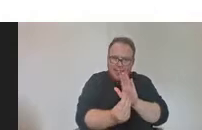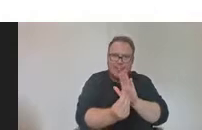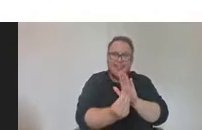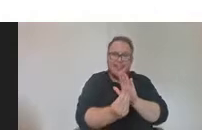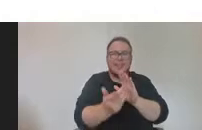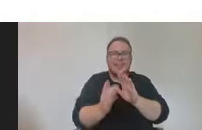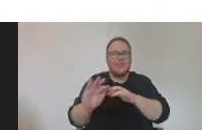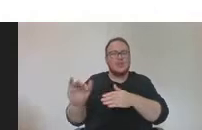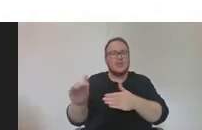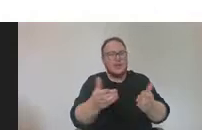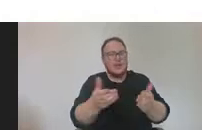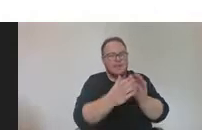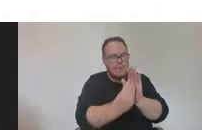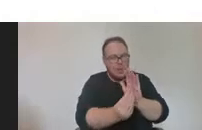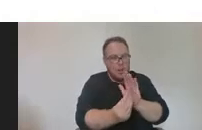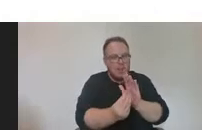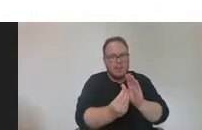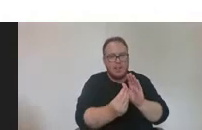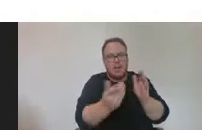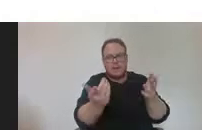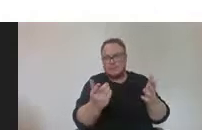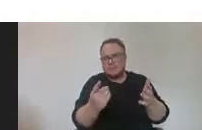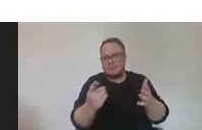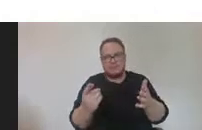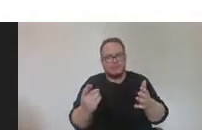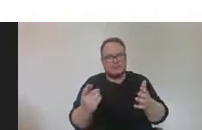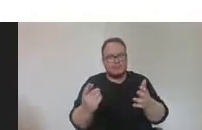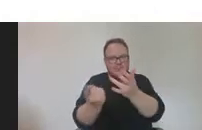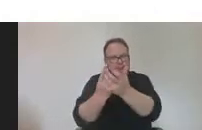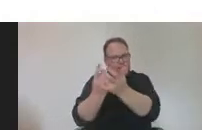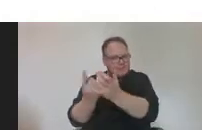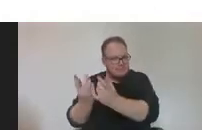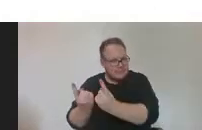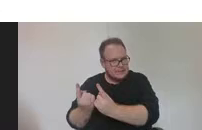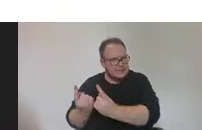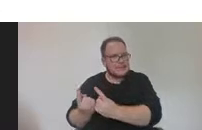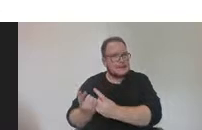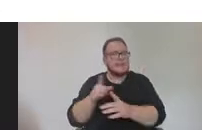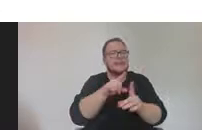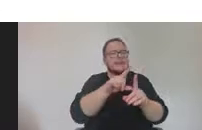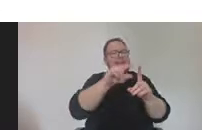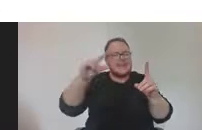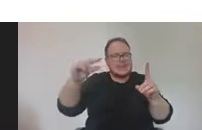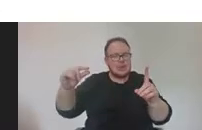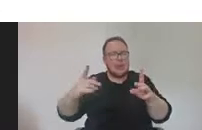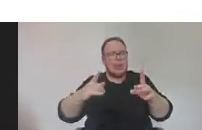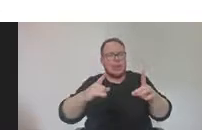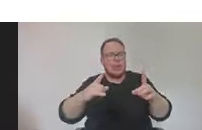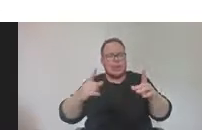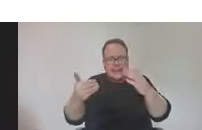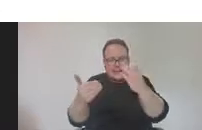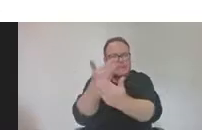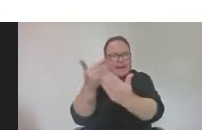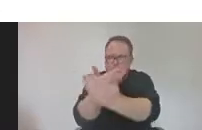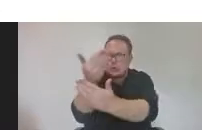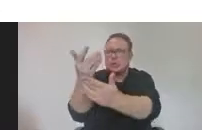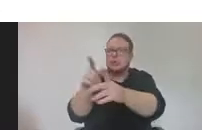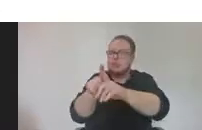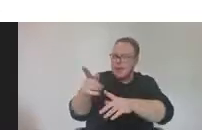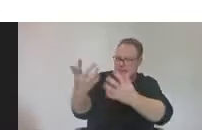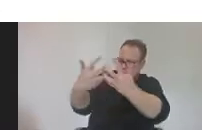some enabling programmes and some extra bits that we're doing, including digital innovation, using technology